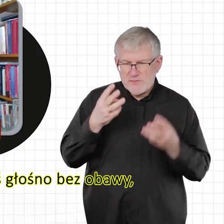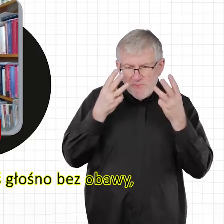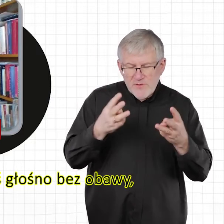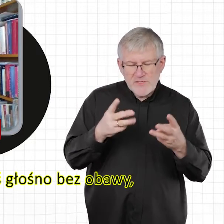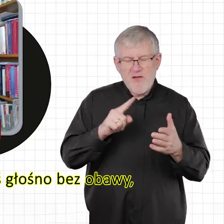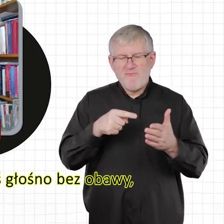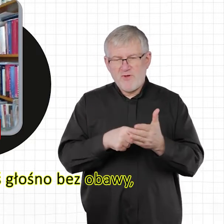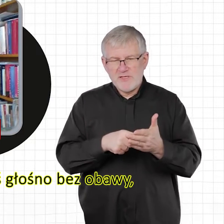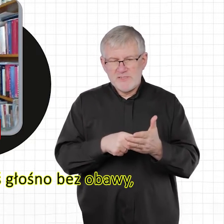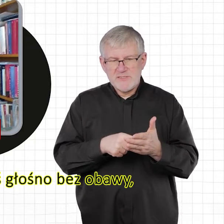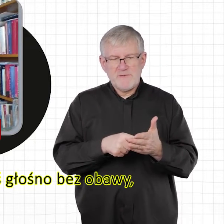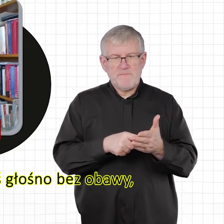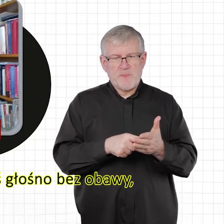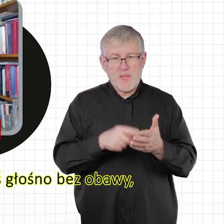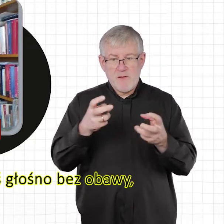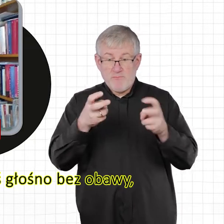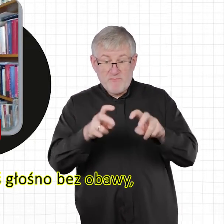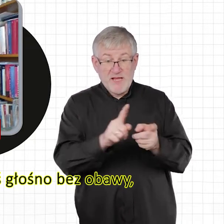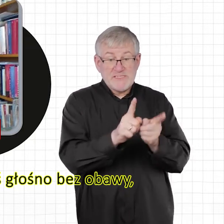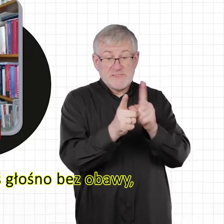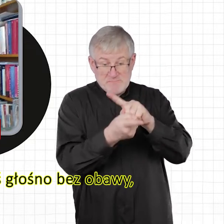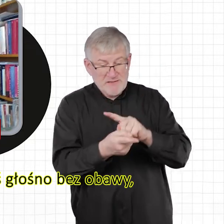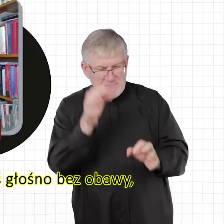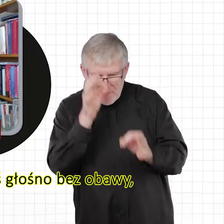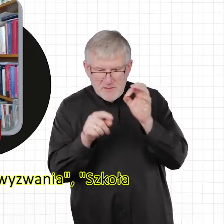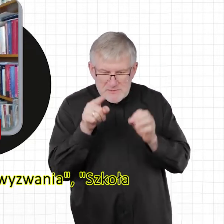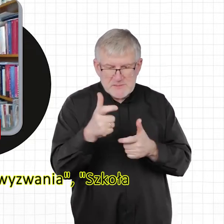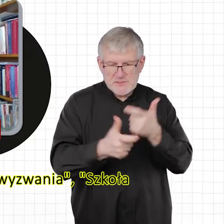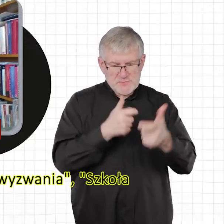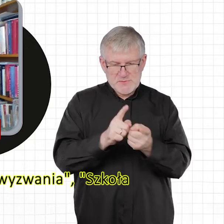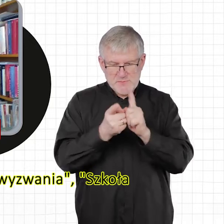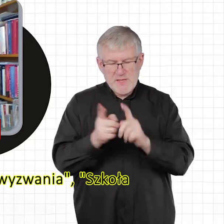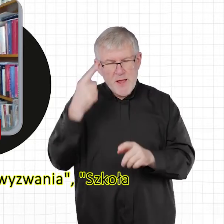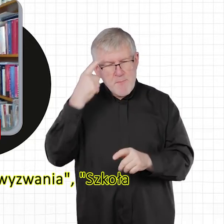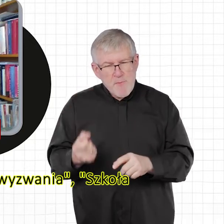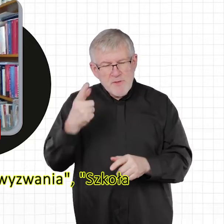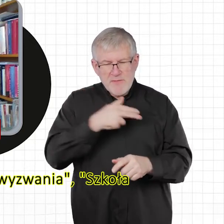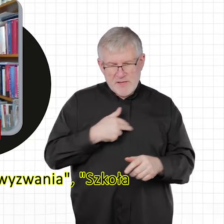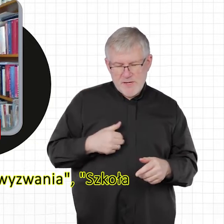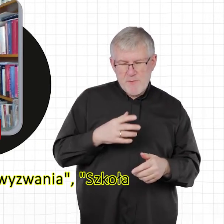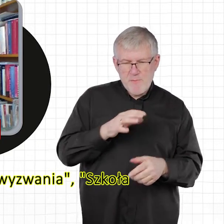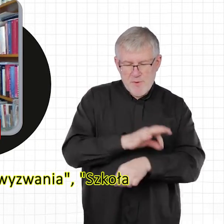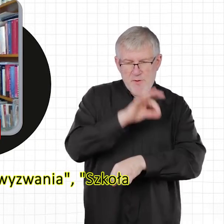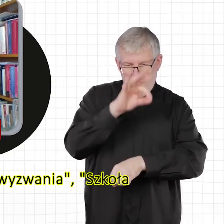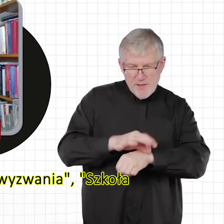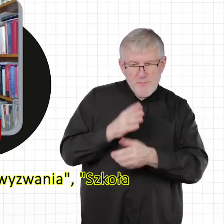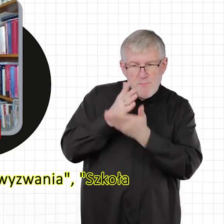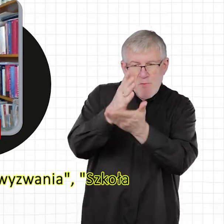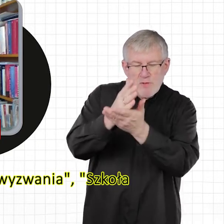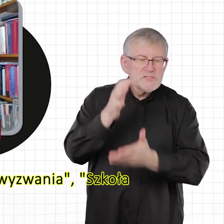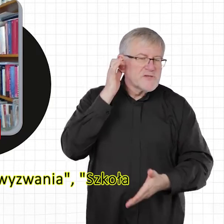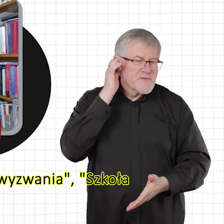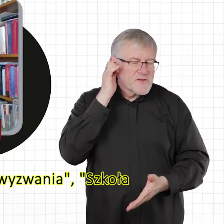ask them, "Oh, are you sure that that bothers you?" Or it's not a